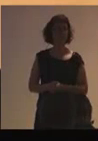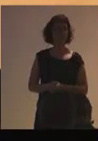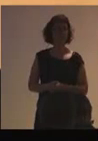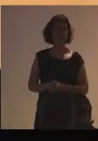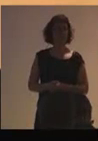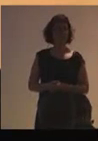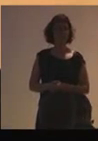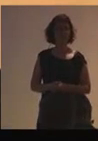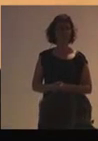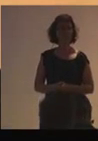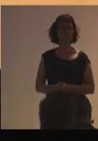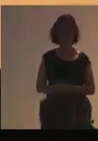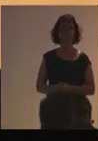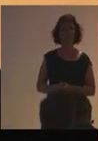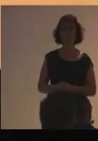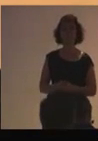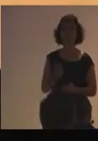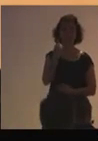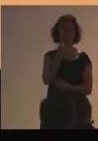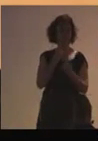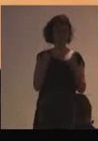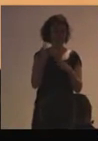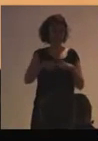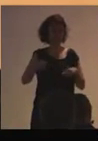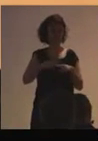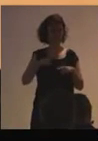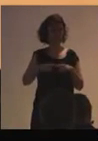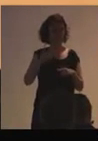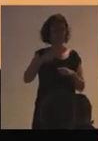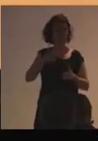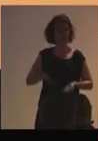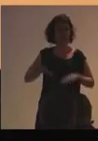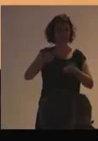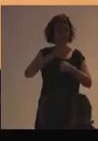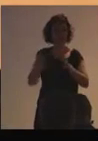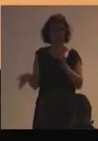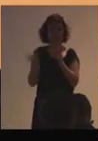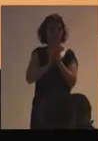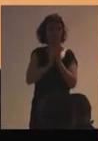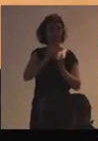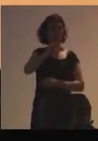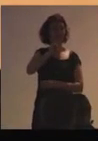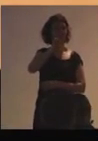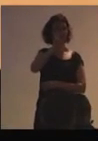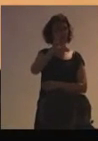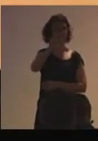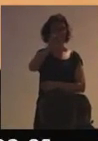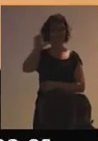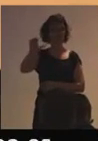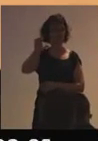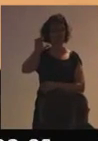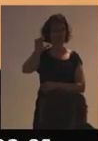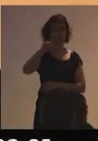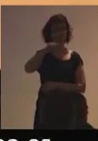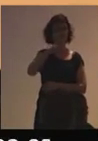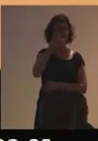It's already available because you asked for iPhone. Dasher for sure is already there. You go to the iPhone market and you can download it. Dasher